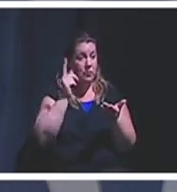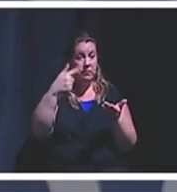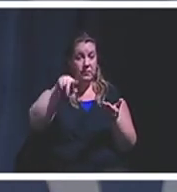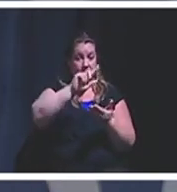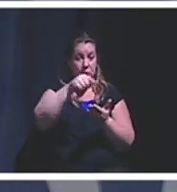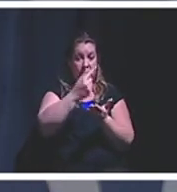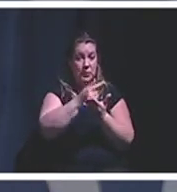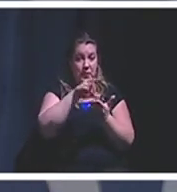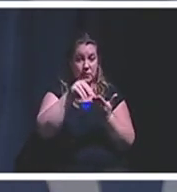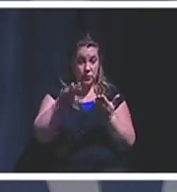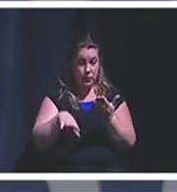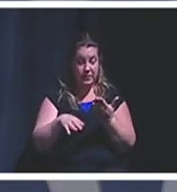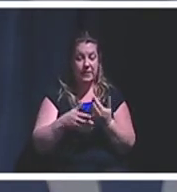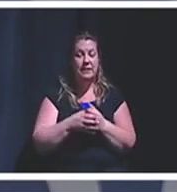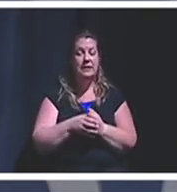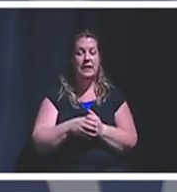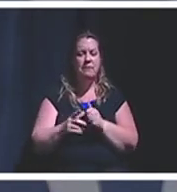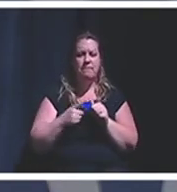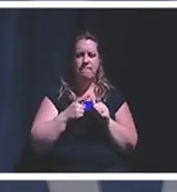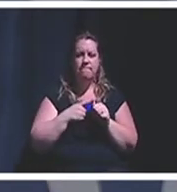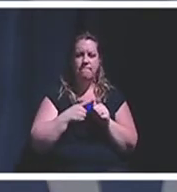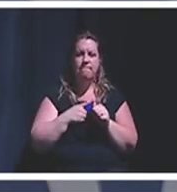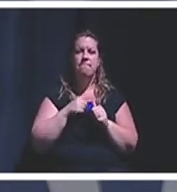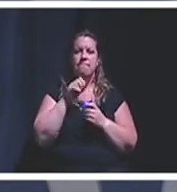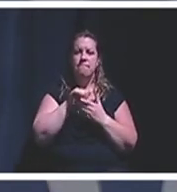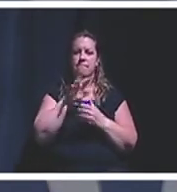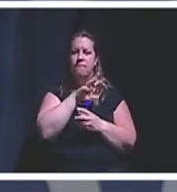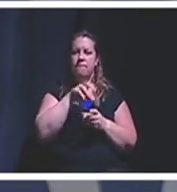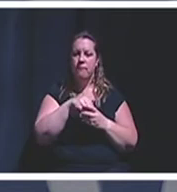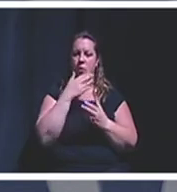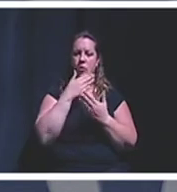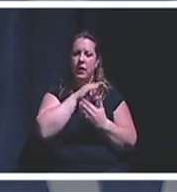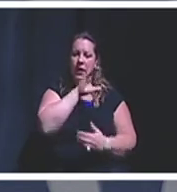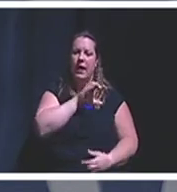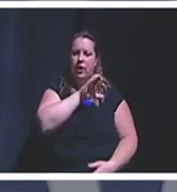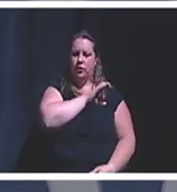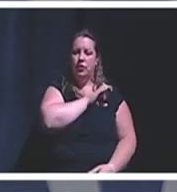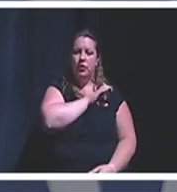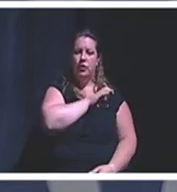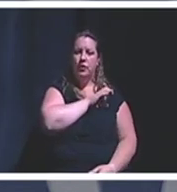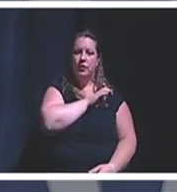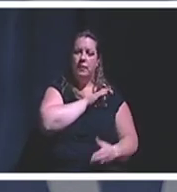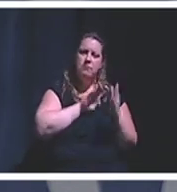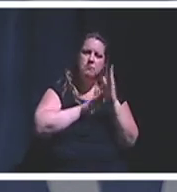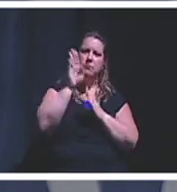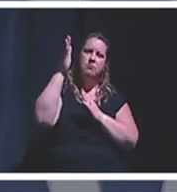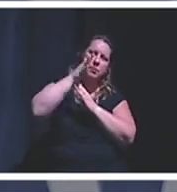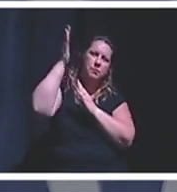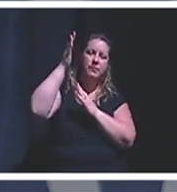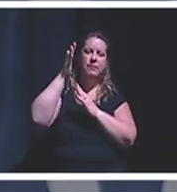My first piece of advice involves character and excelling at what you do.